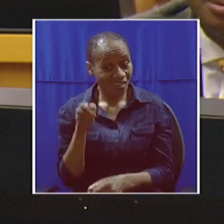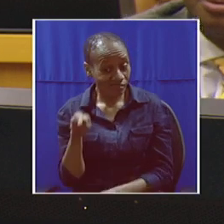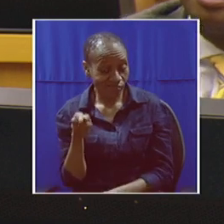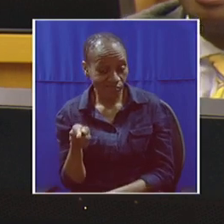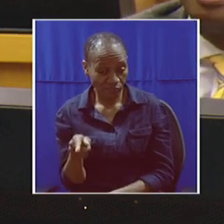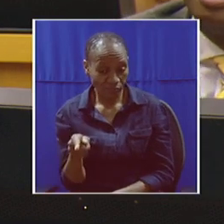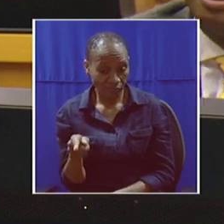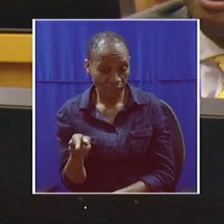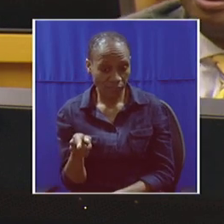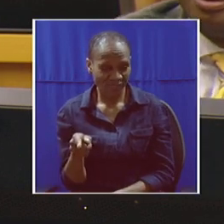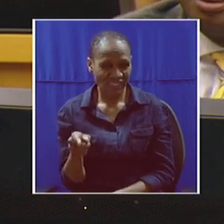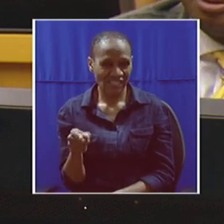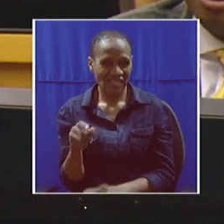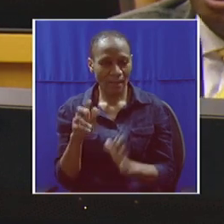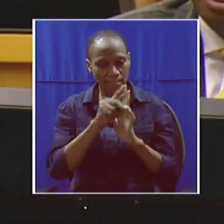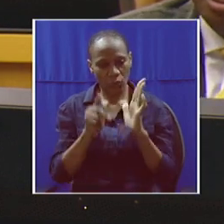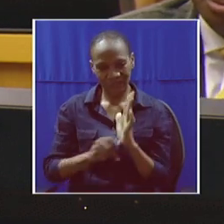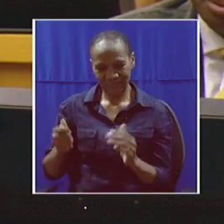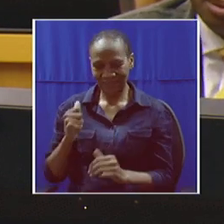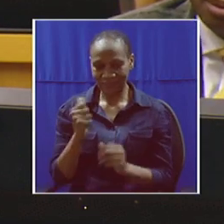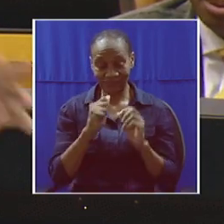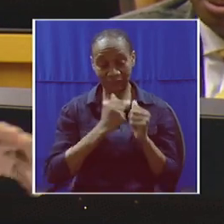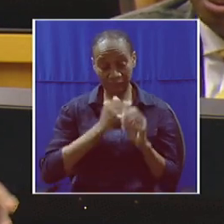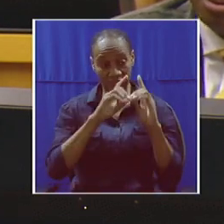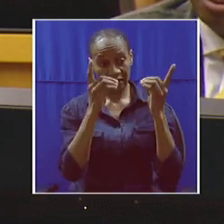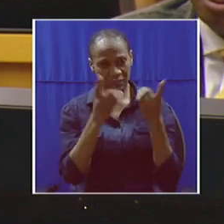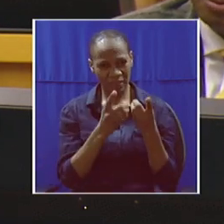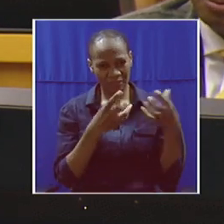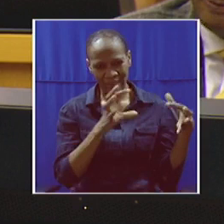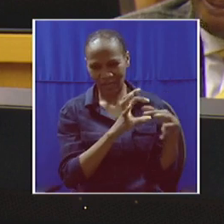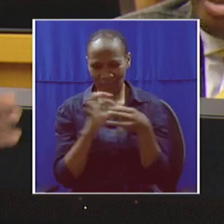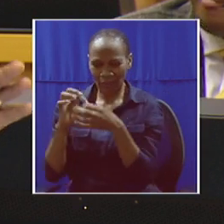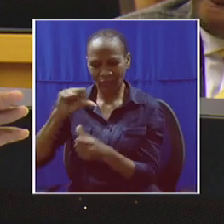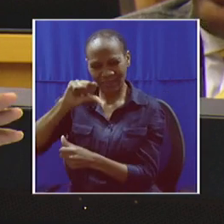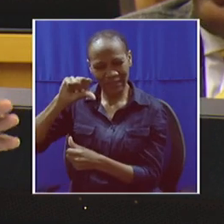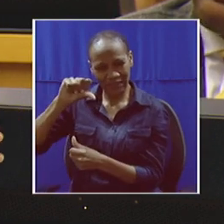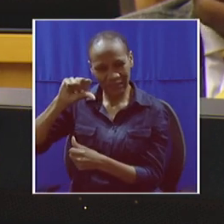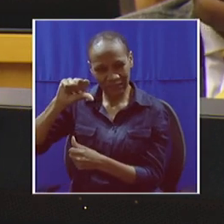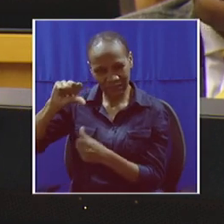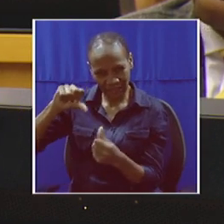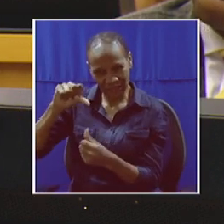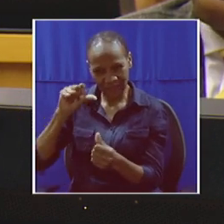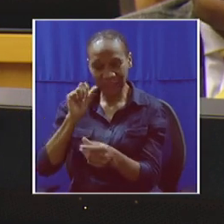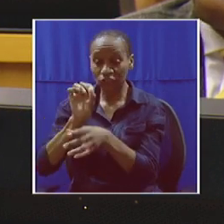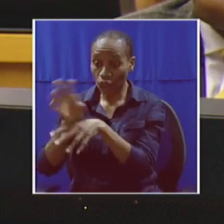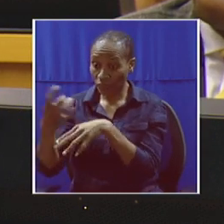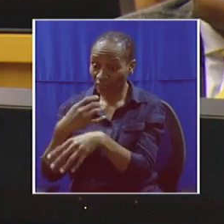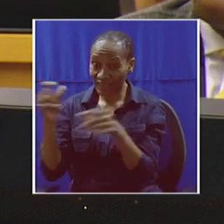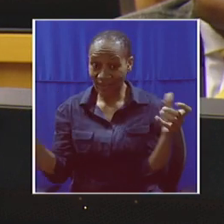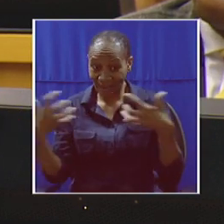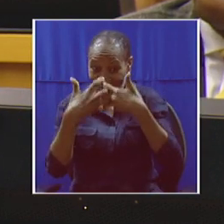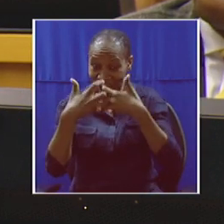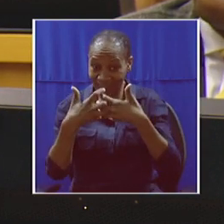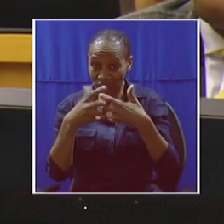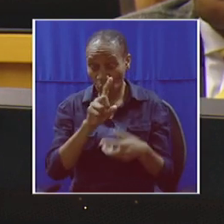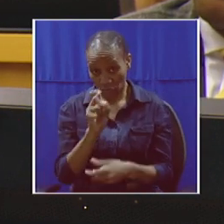therefore about our policies as a department whether they comply with the scientific uh consensus